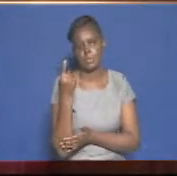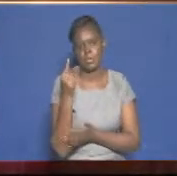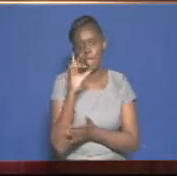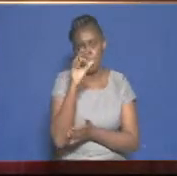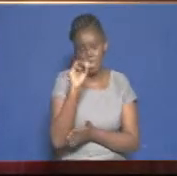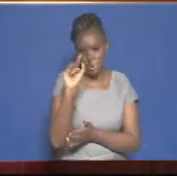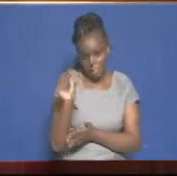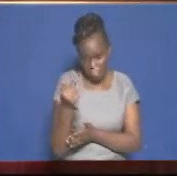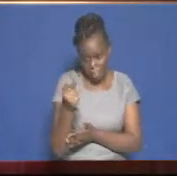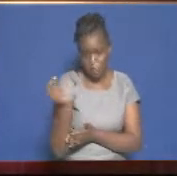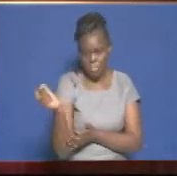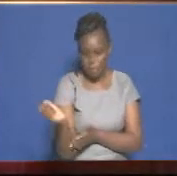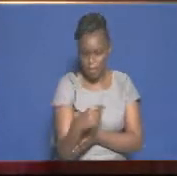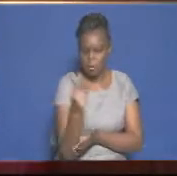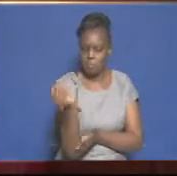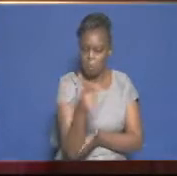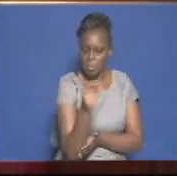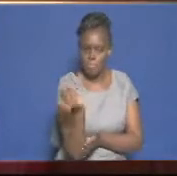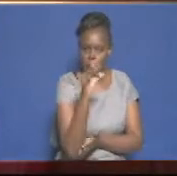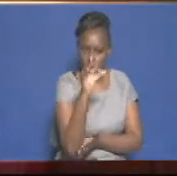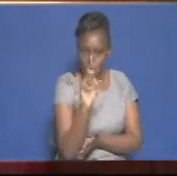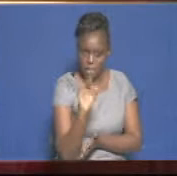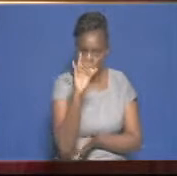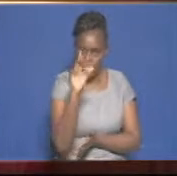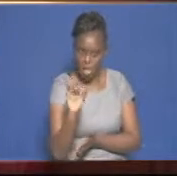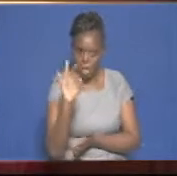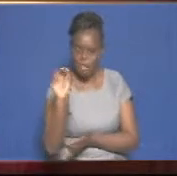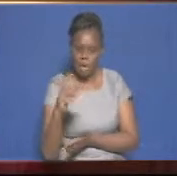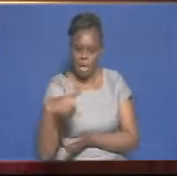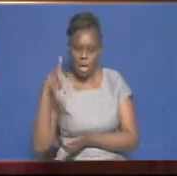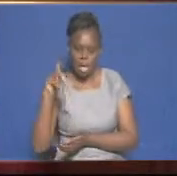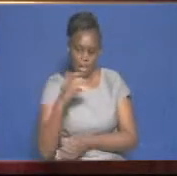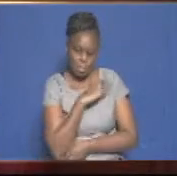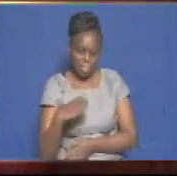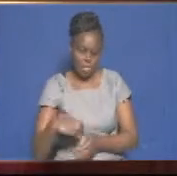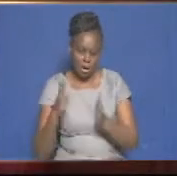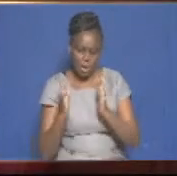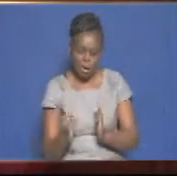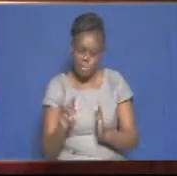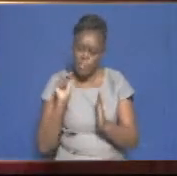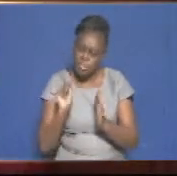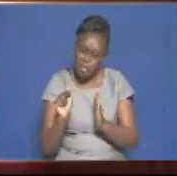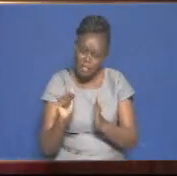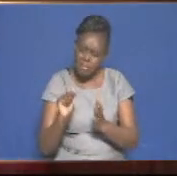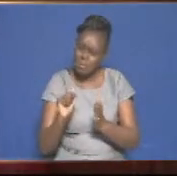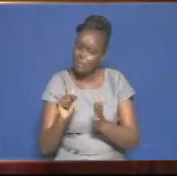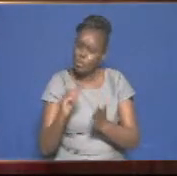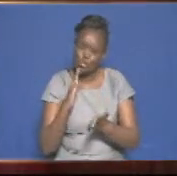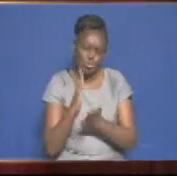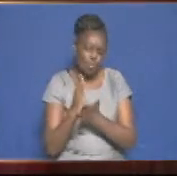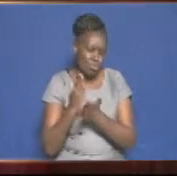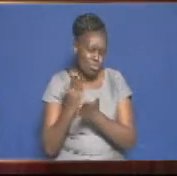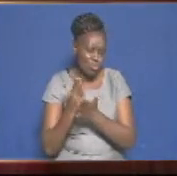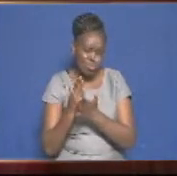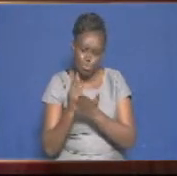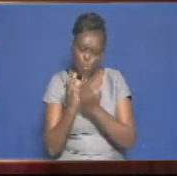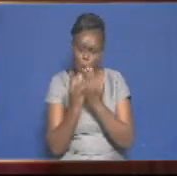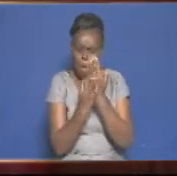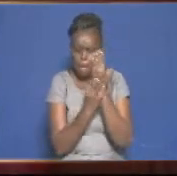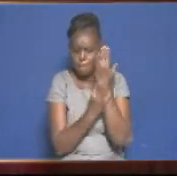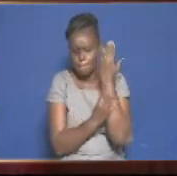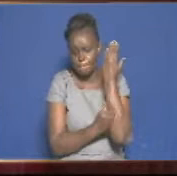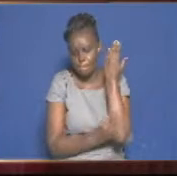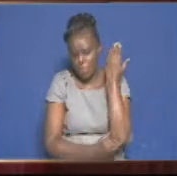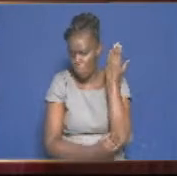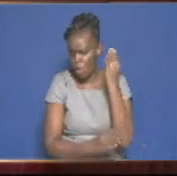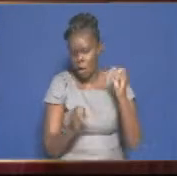30,000 maybe monthly, Mr. Speaker. Our ex-councillors are languishing in poverty, and Mr. Speaker, there's